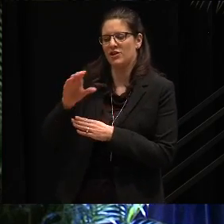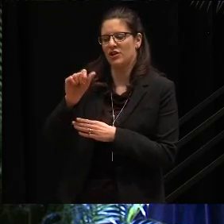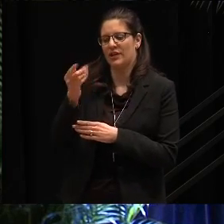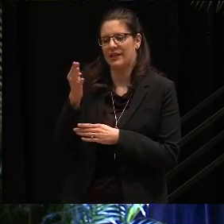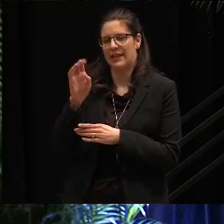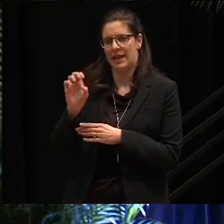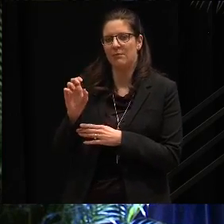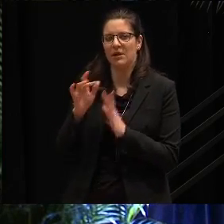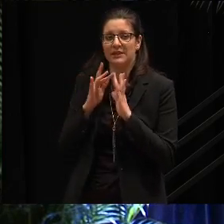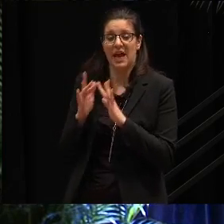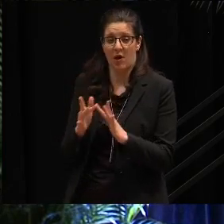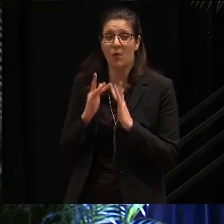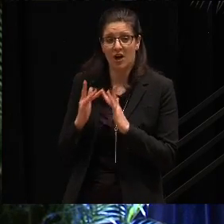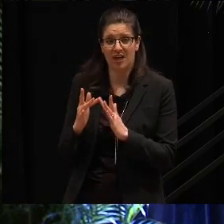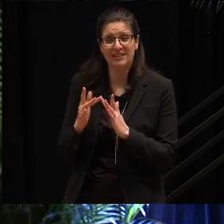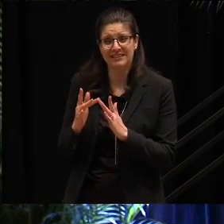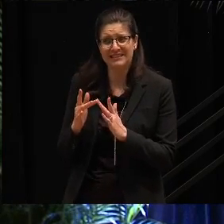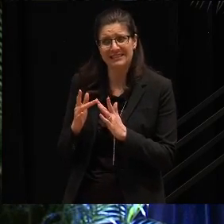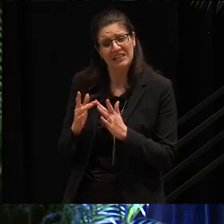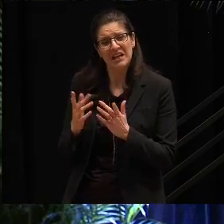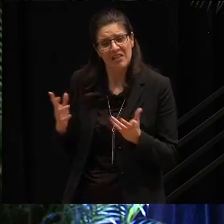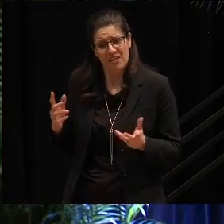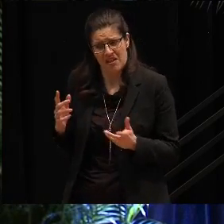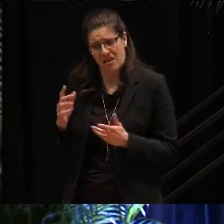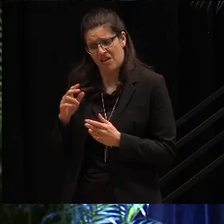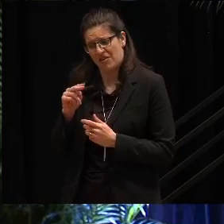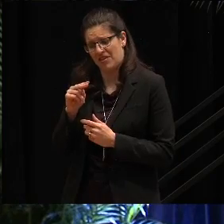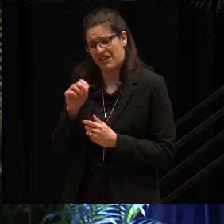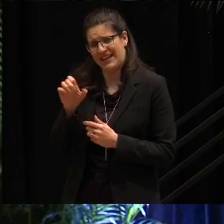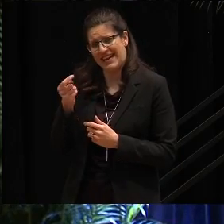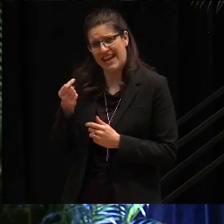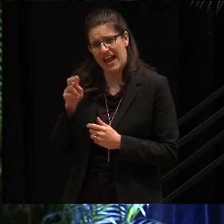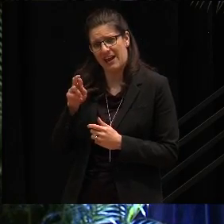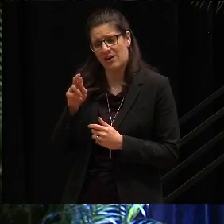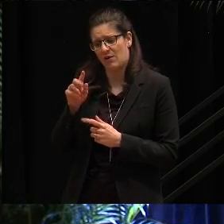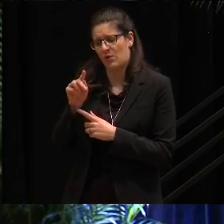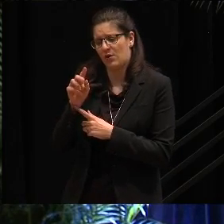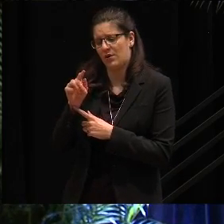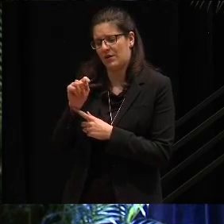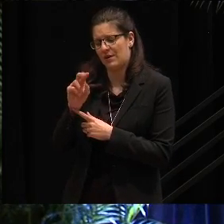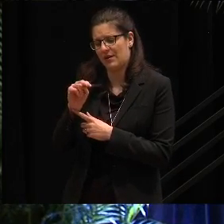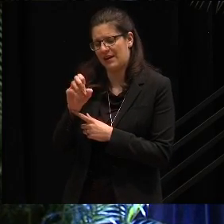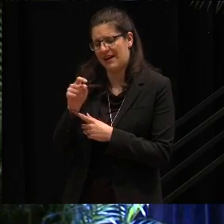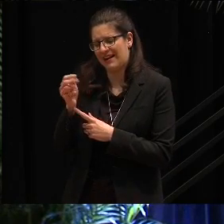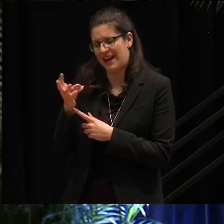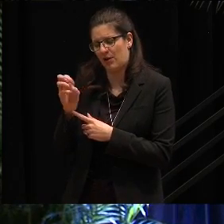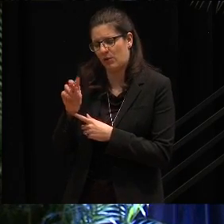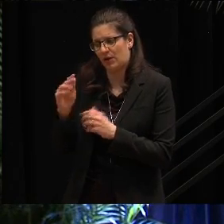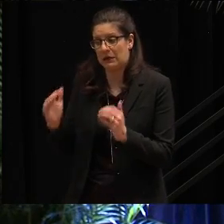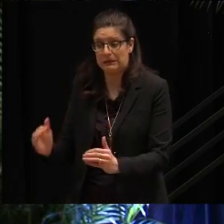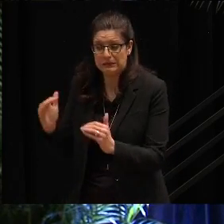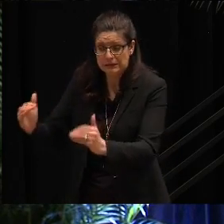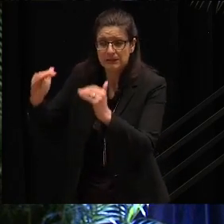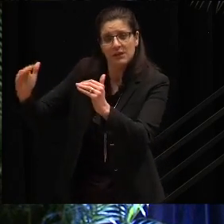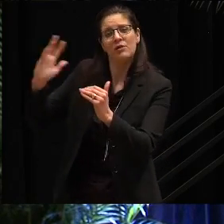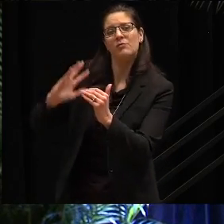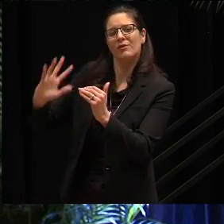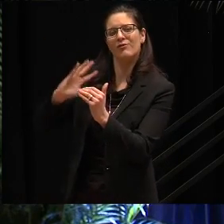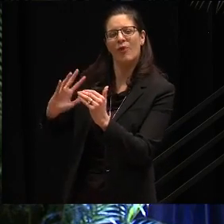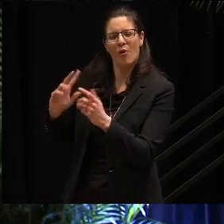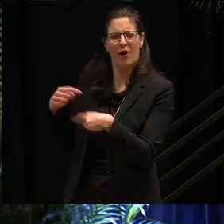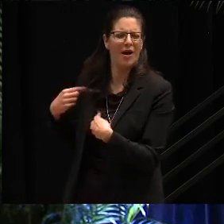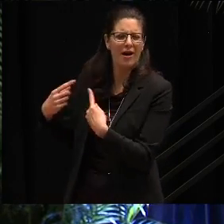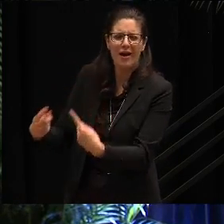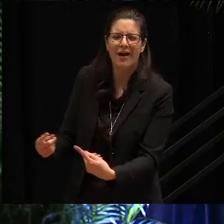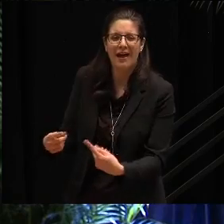He's arguably a creation of the media. He got obsessive coverage in the New York tabloids back in the day. So